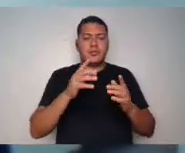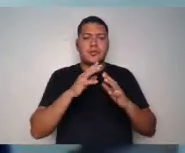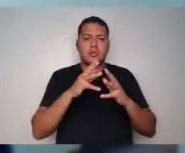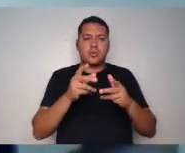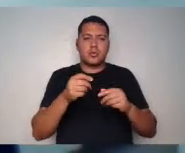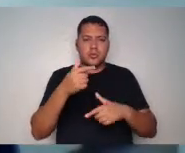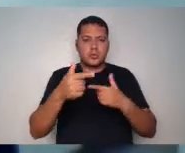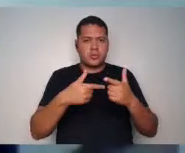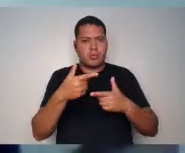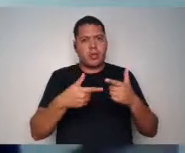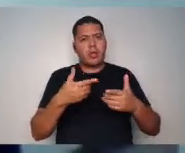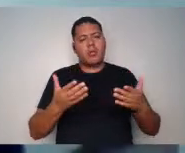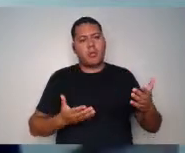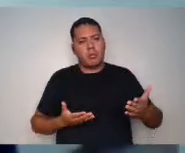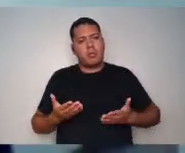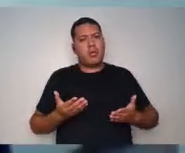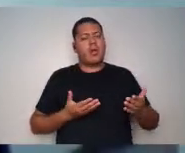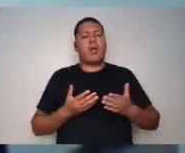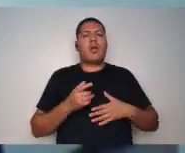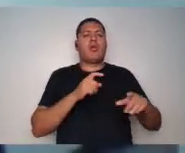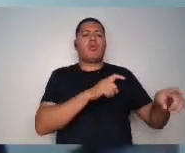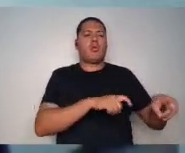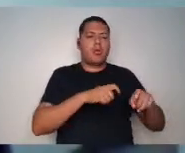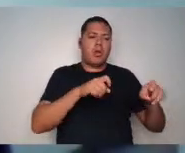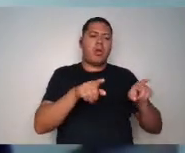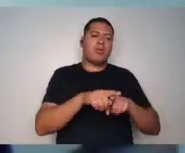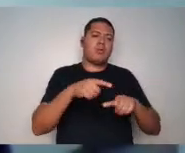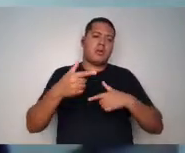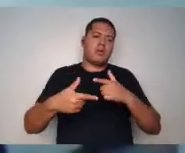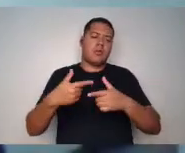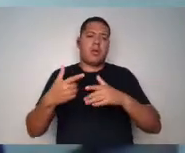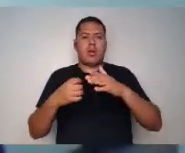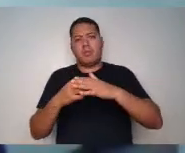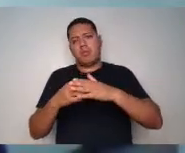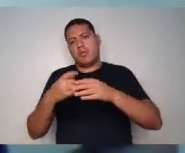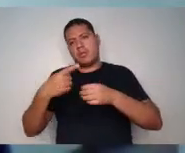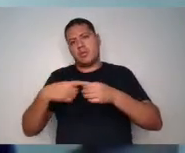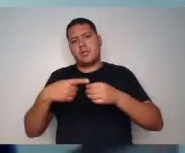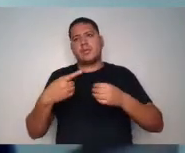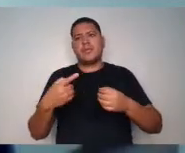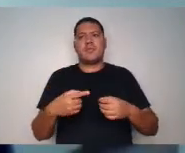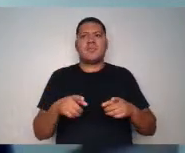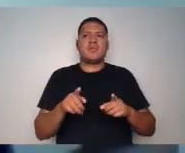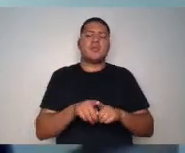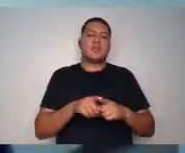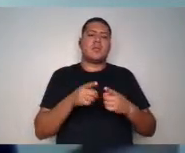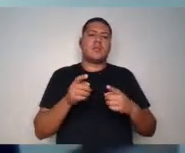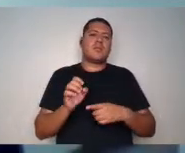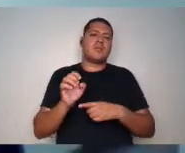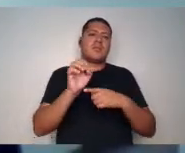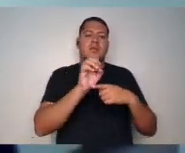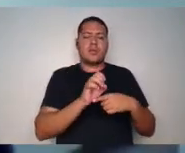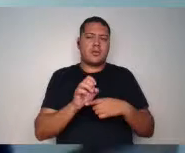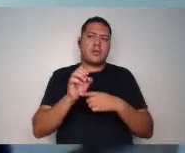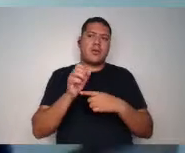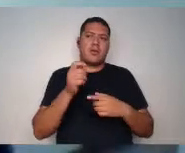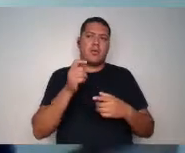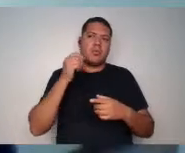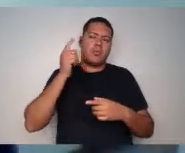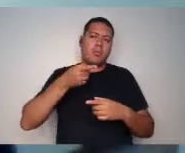which would go generically to all the urban and rural employees.